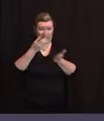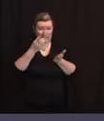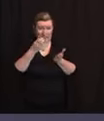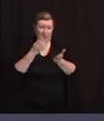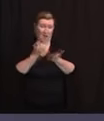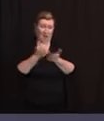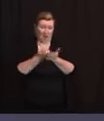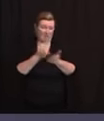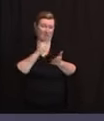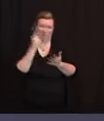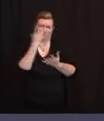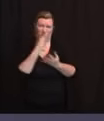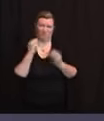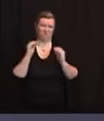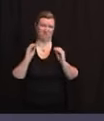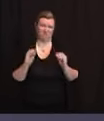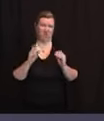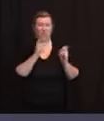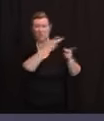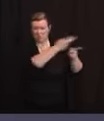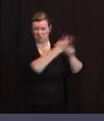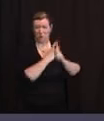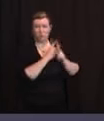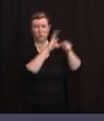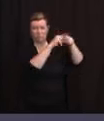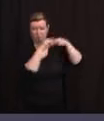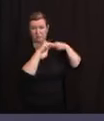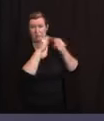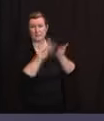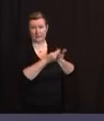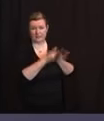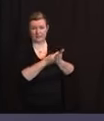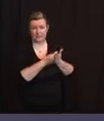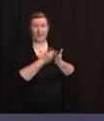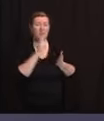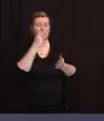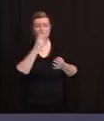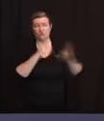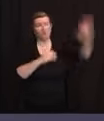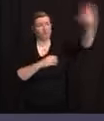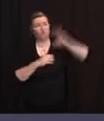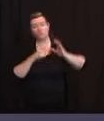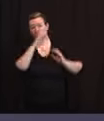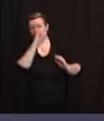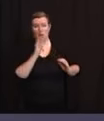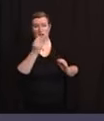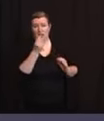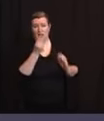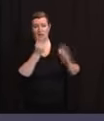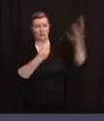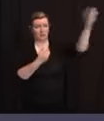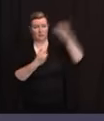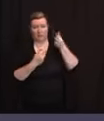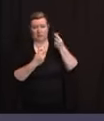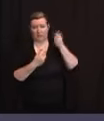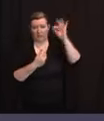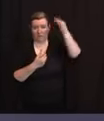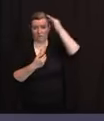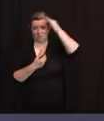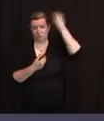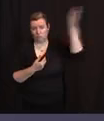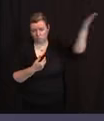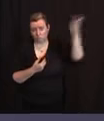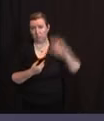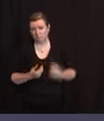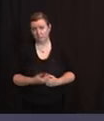money, unfortunately. It's also the reason why we desperately need direct federal cash assistance. I